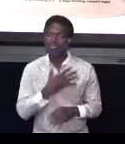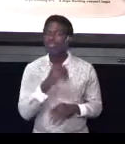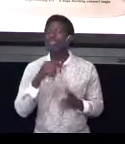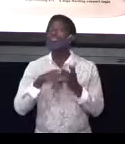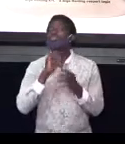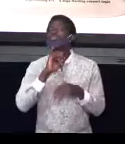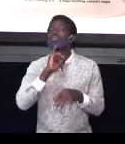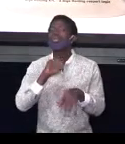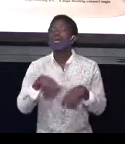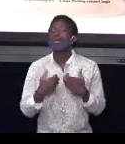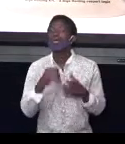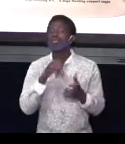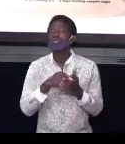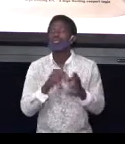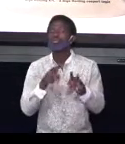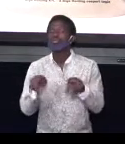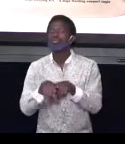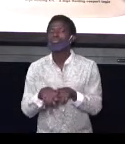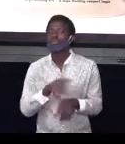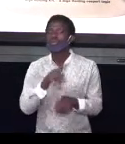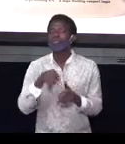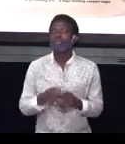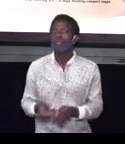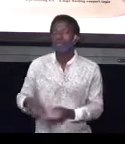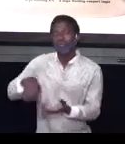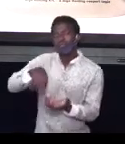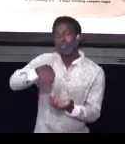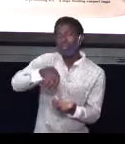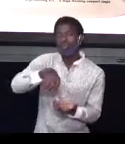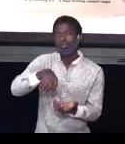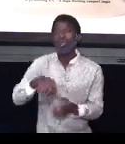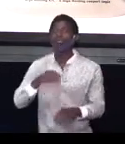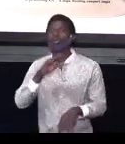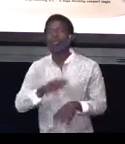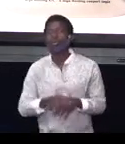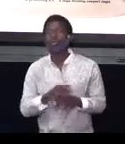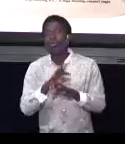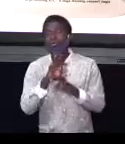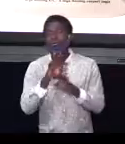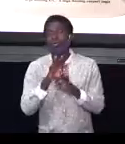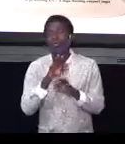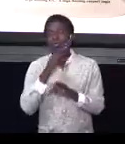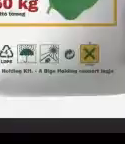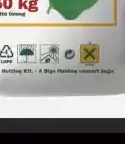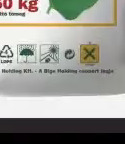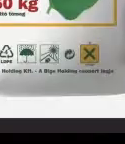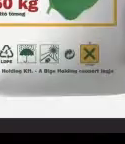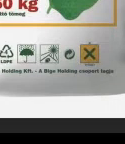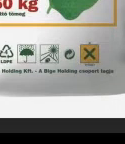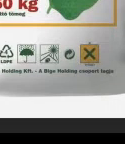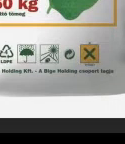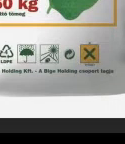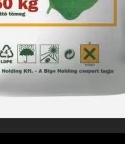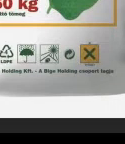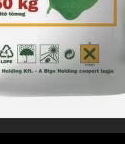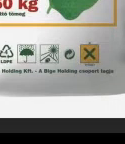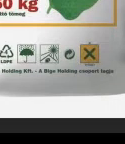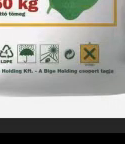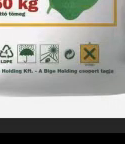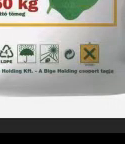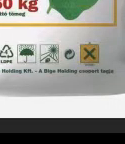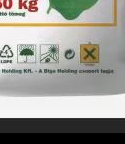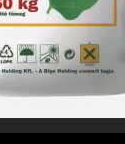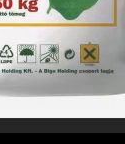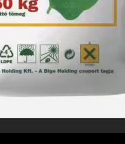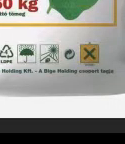it looks like when you pour it on the farmland, and it has a way the farmers will do it to mix with the soil. That